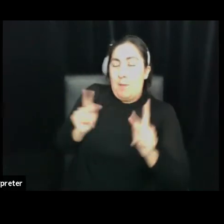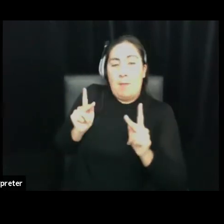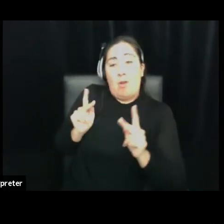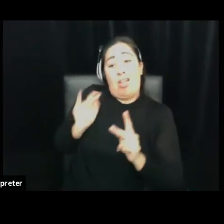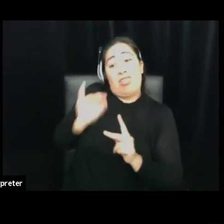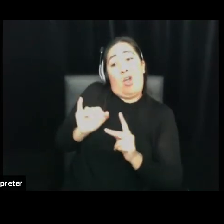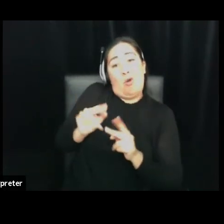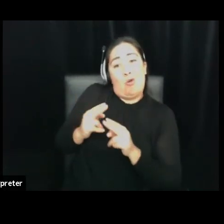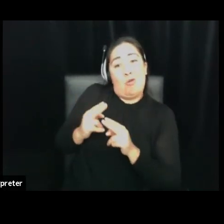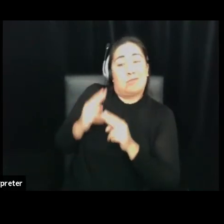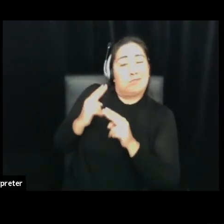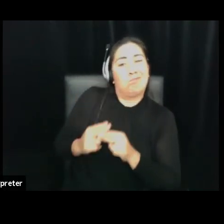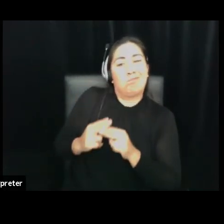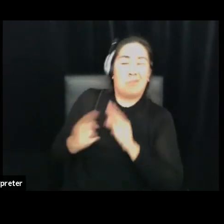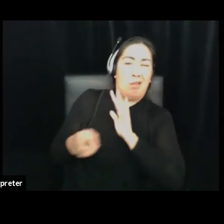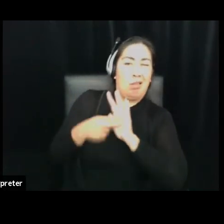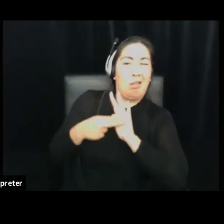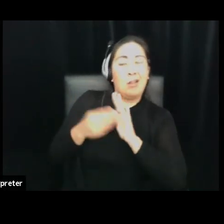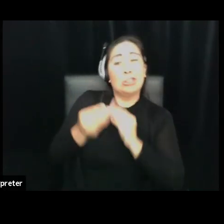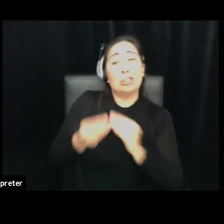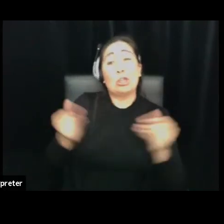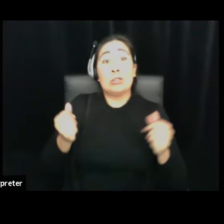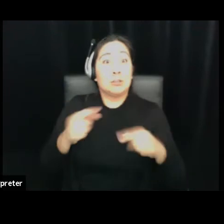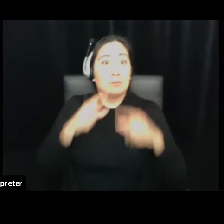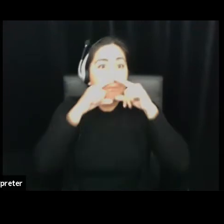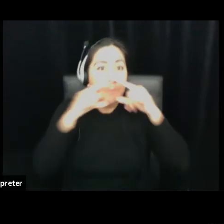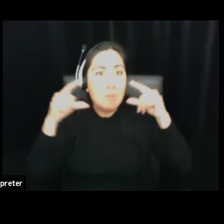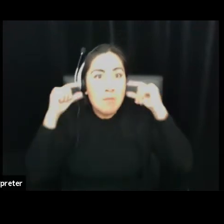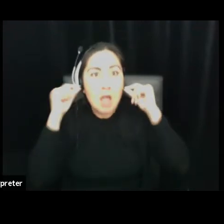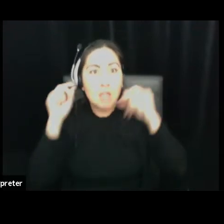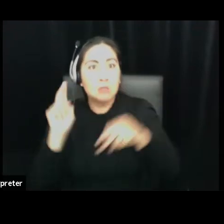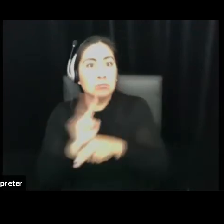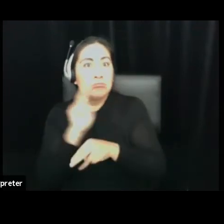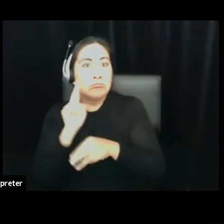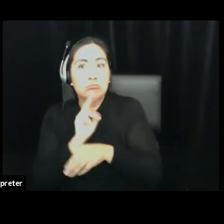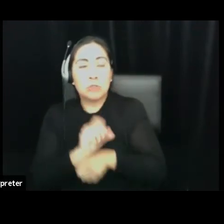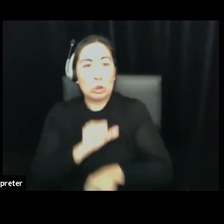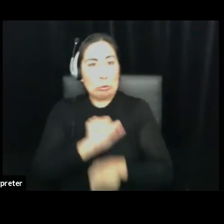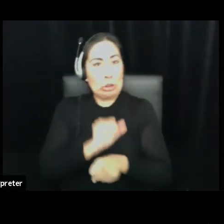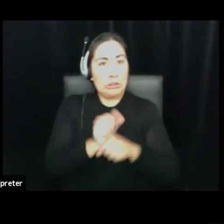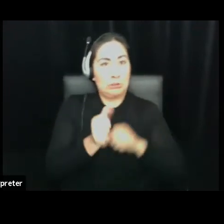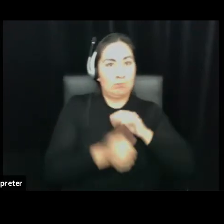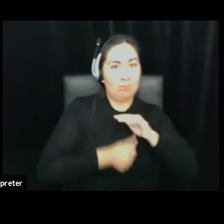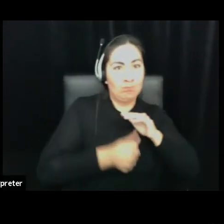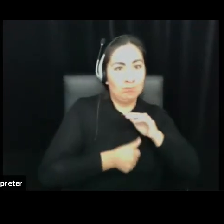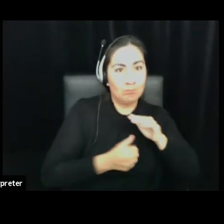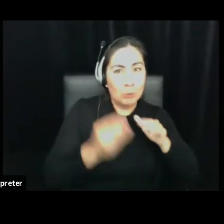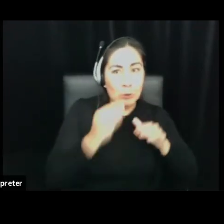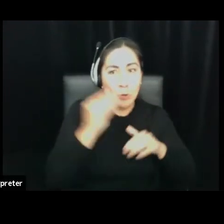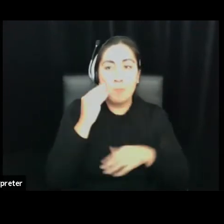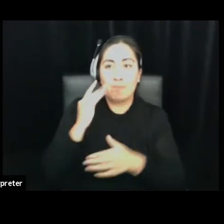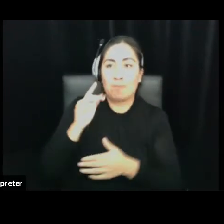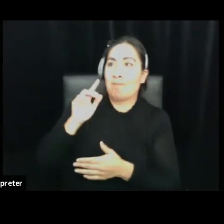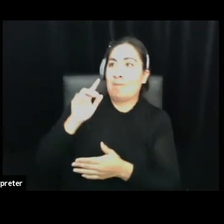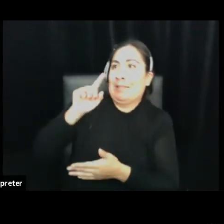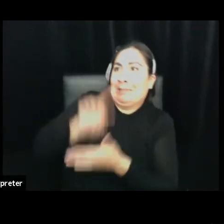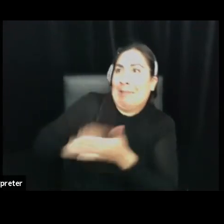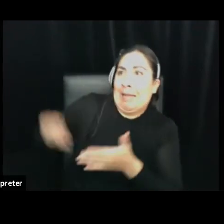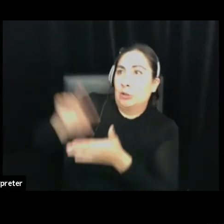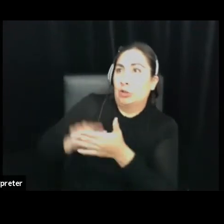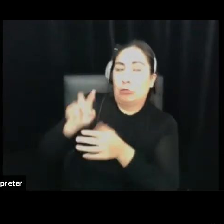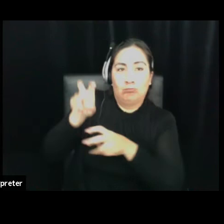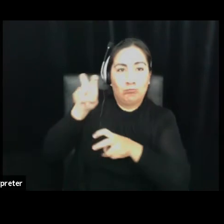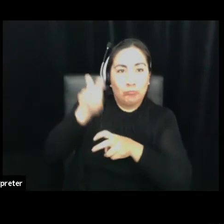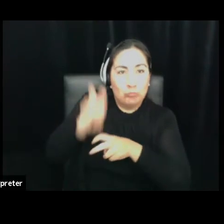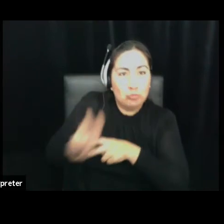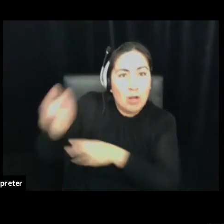so-called solutions, wearing masks, working from home, canceling travel, make sense to us at